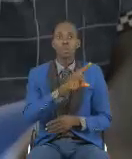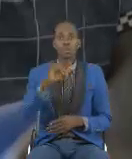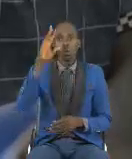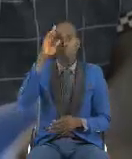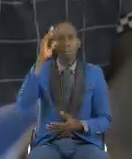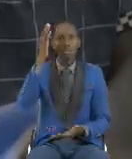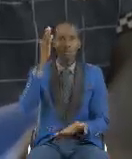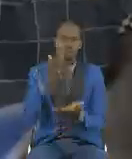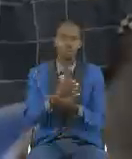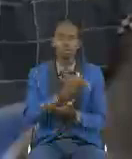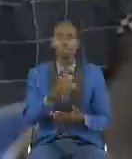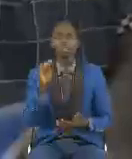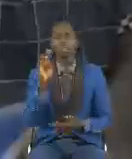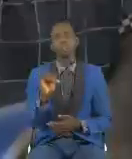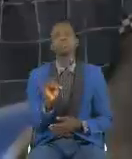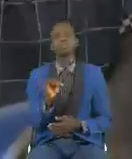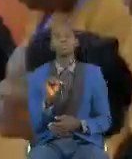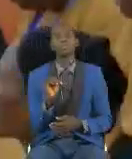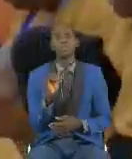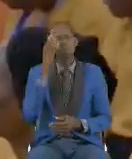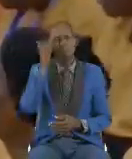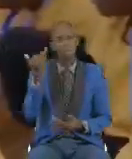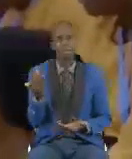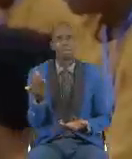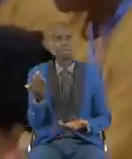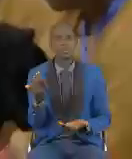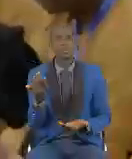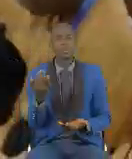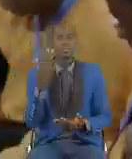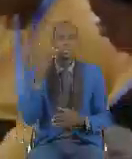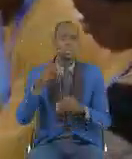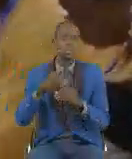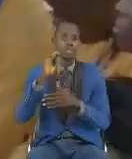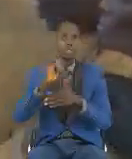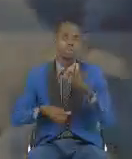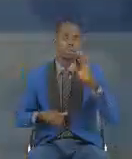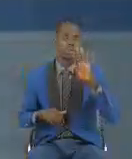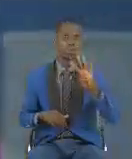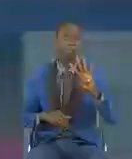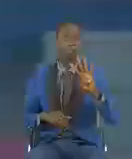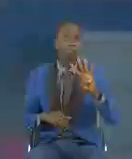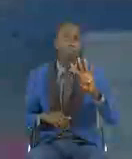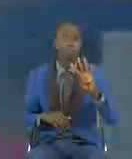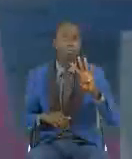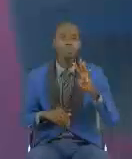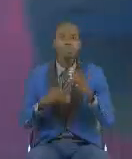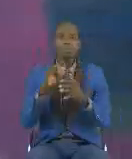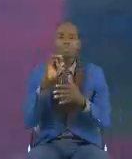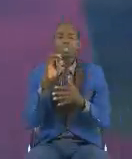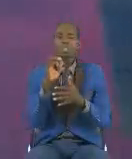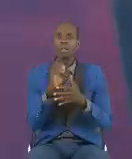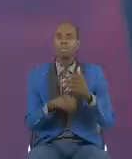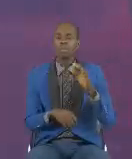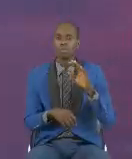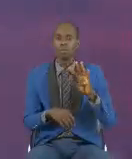forbidding him. Amen. Why? Chapter 4, he tried to forbid them, but he